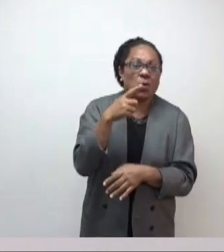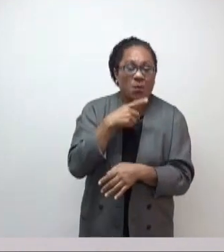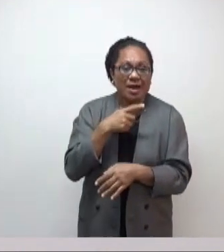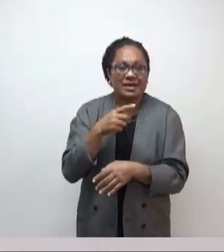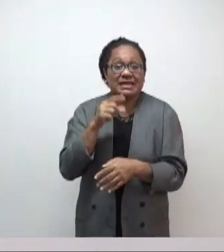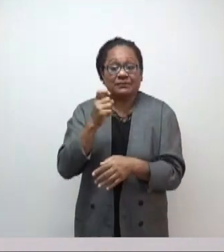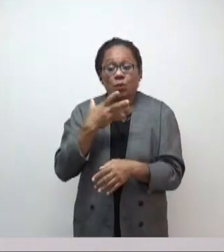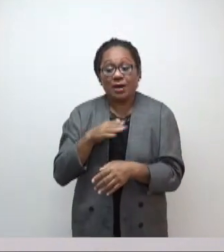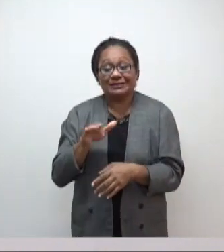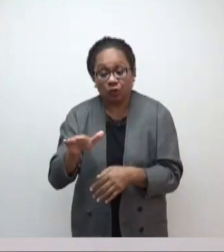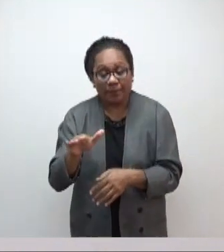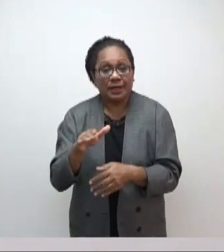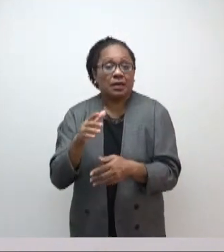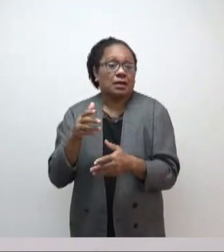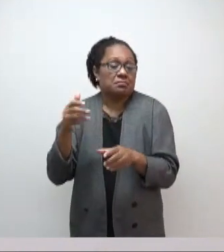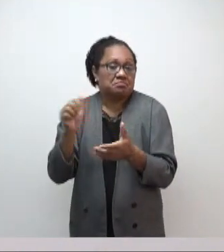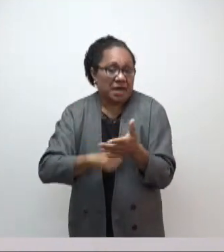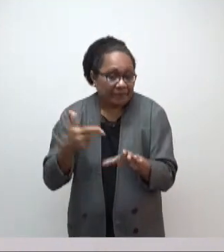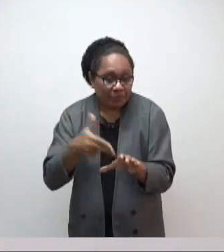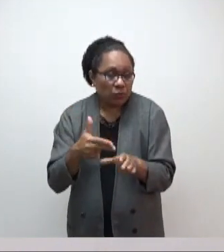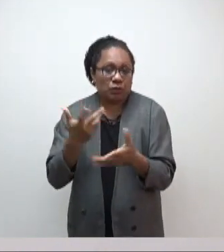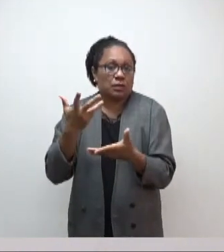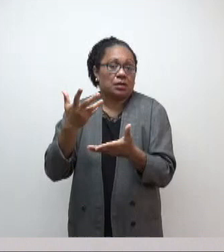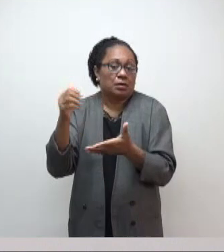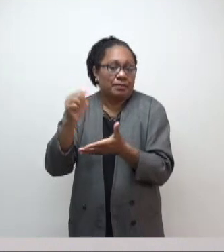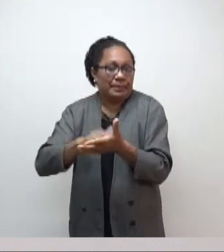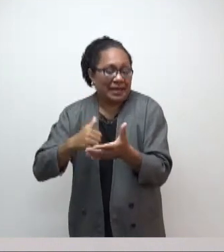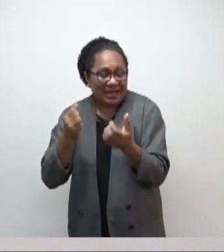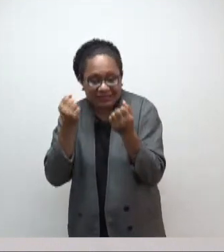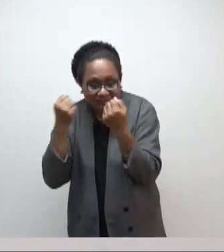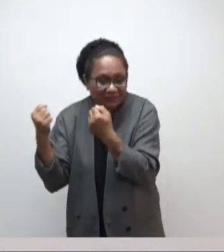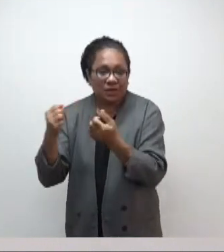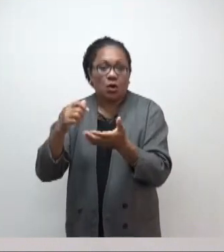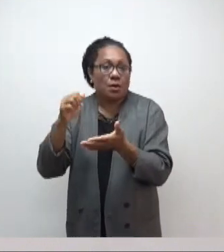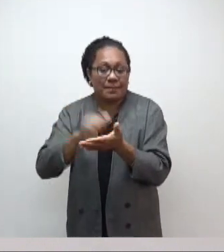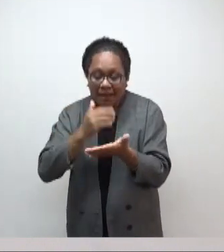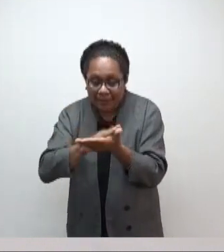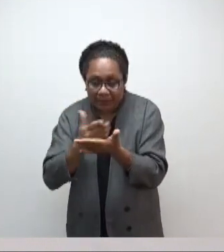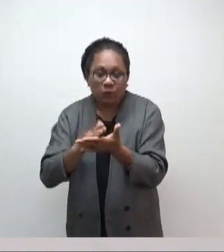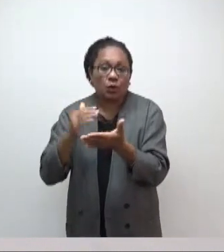to buy vegetables, coconuts to drink, or hot corn or barbecue to eat.